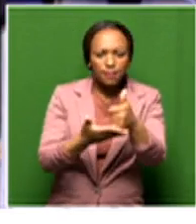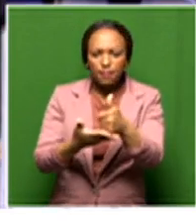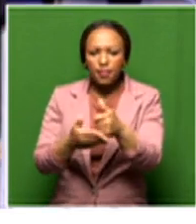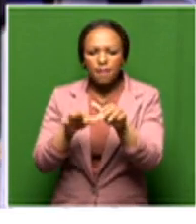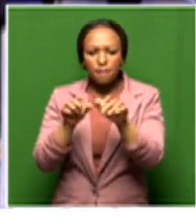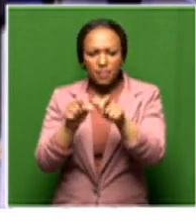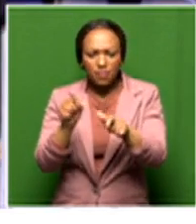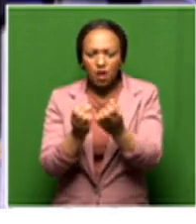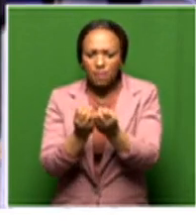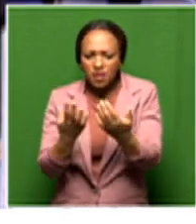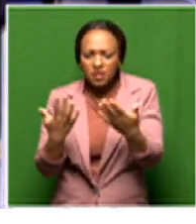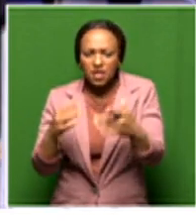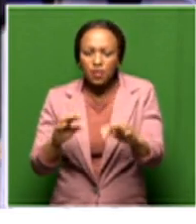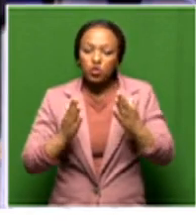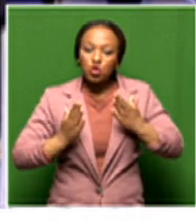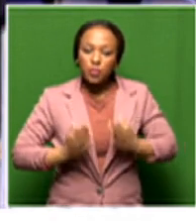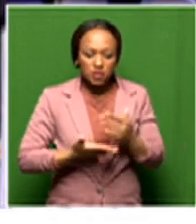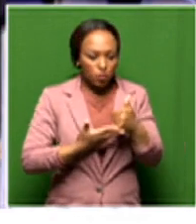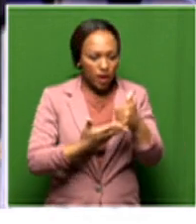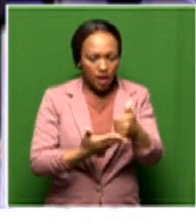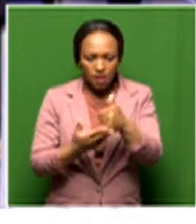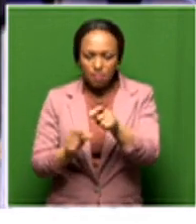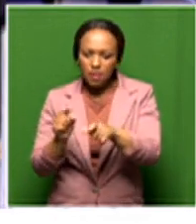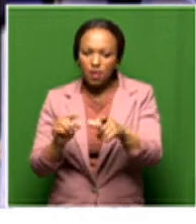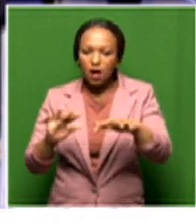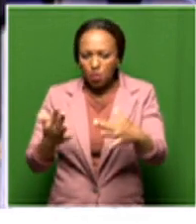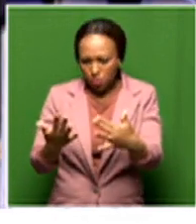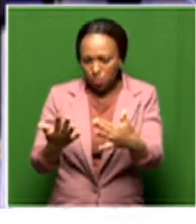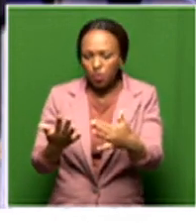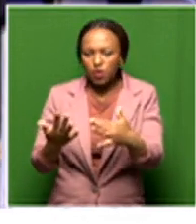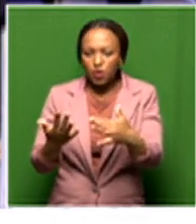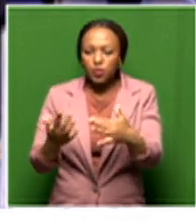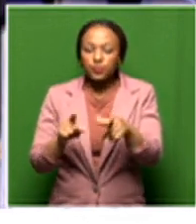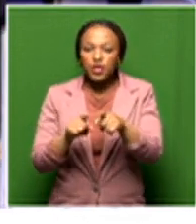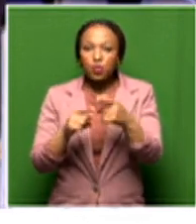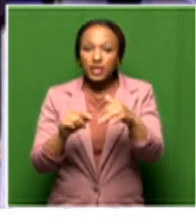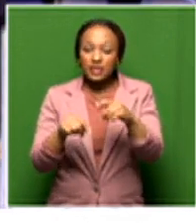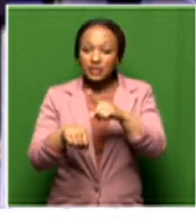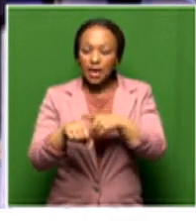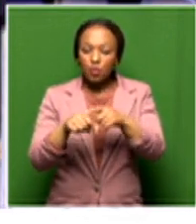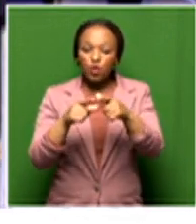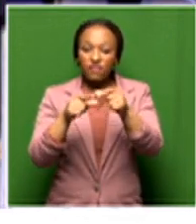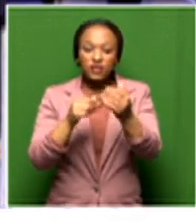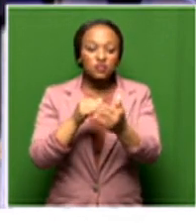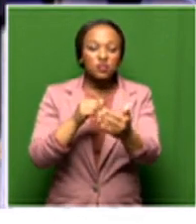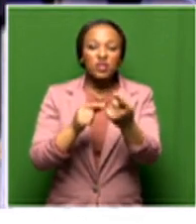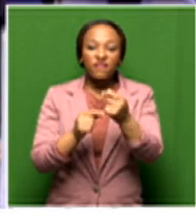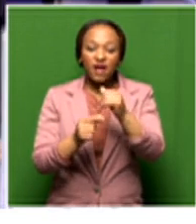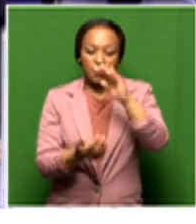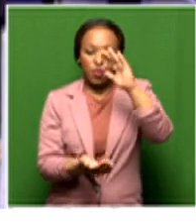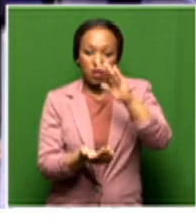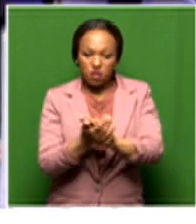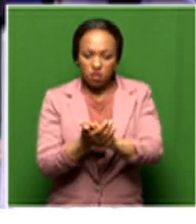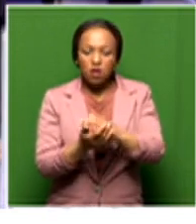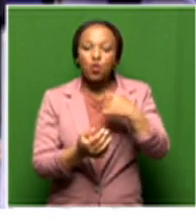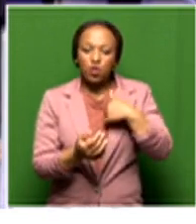example, on the humanitarian side, we'd like to have, by the time we have finished our work as a fund,